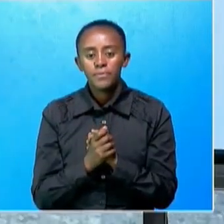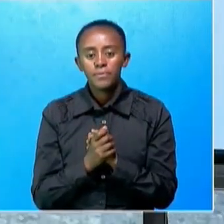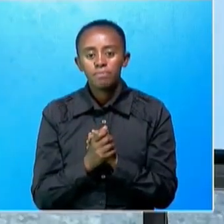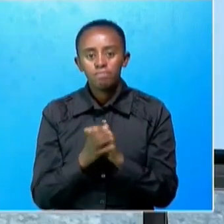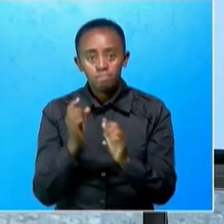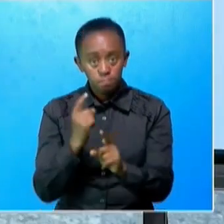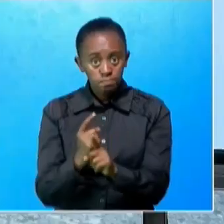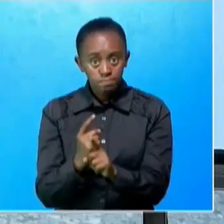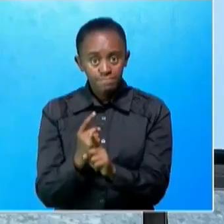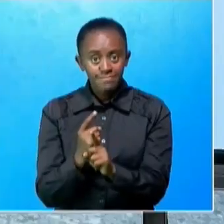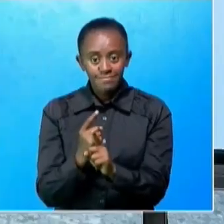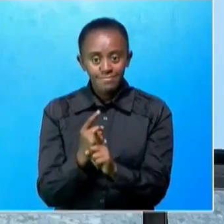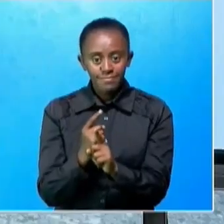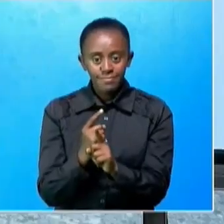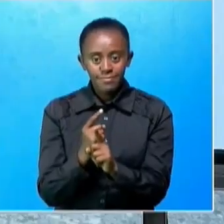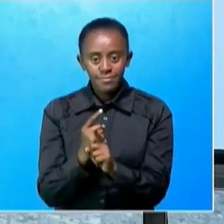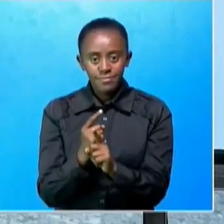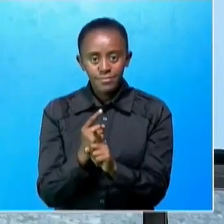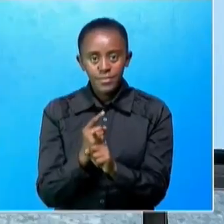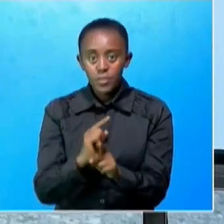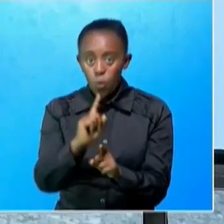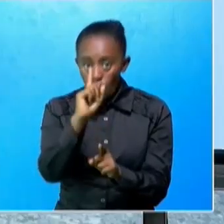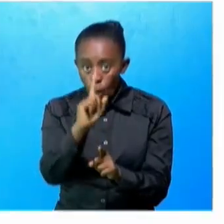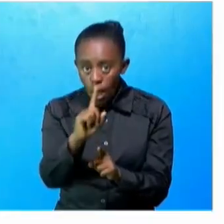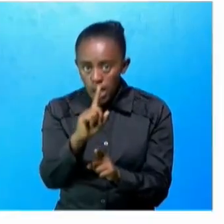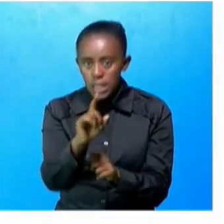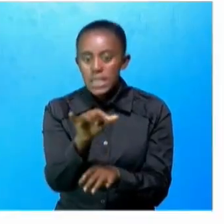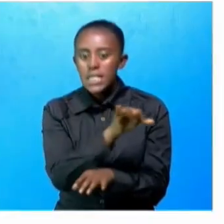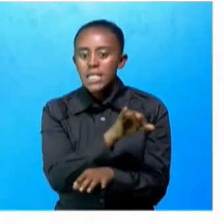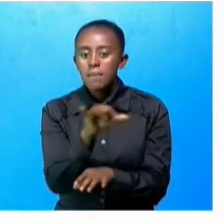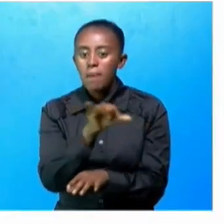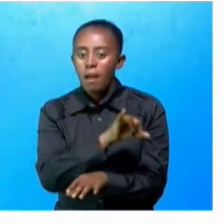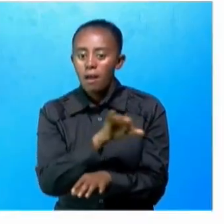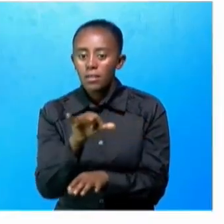What? One similarity.